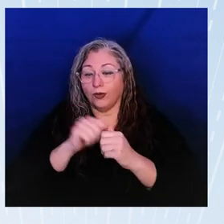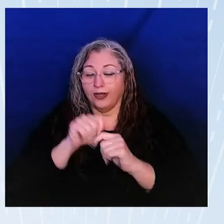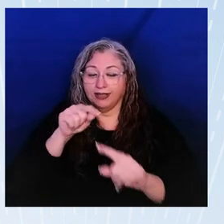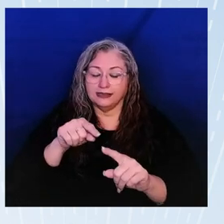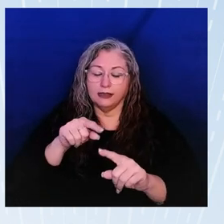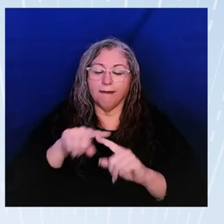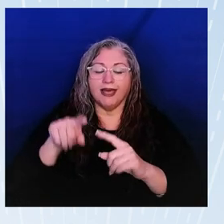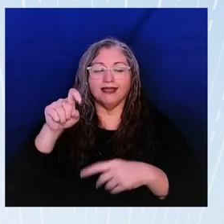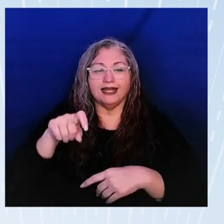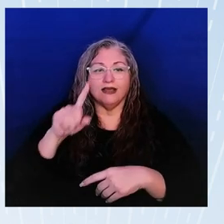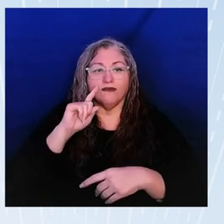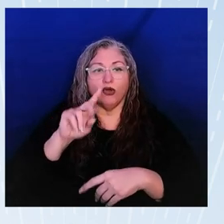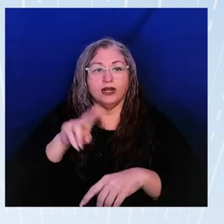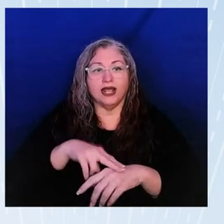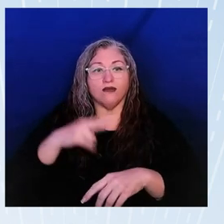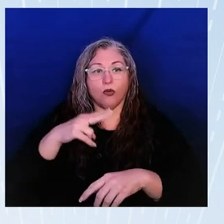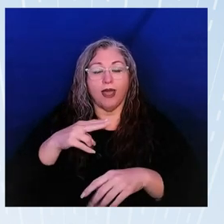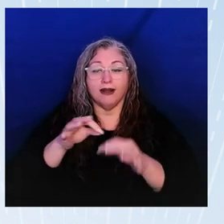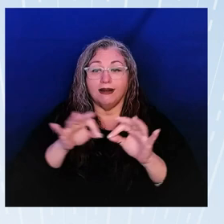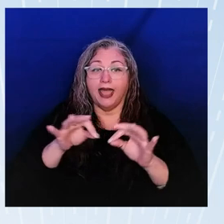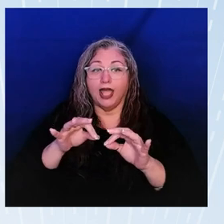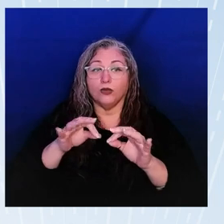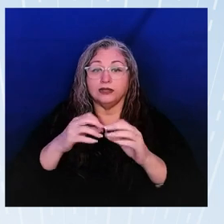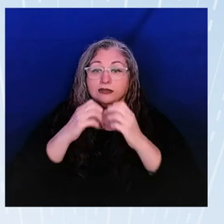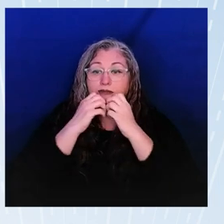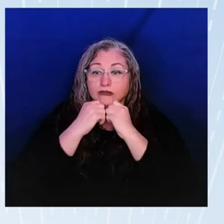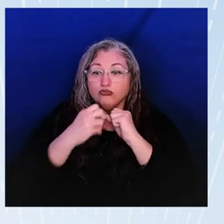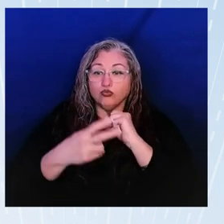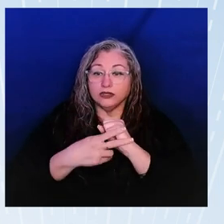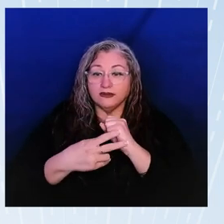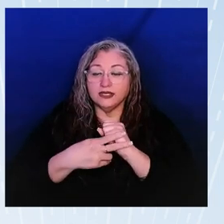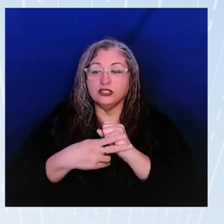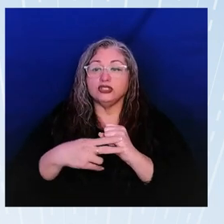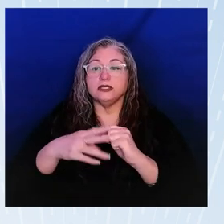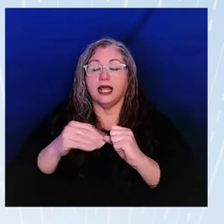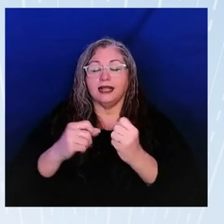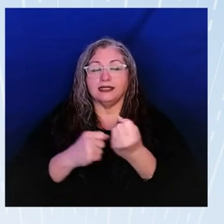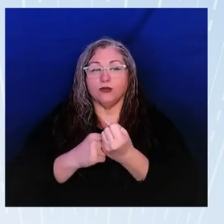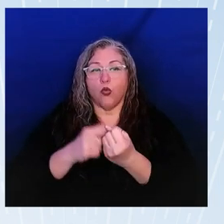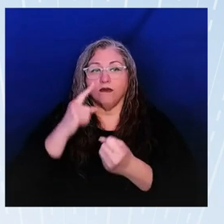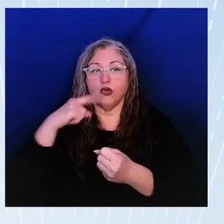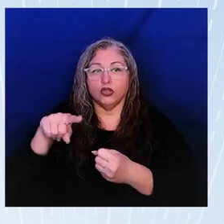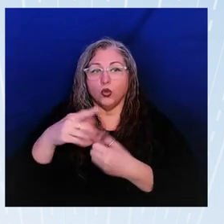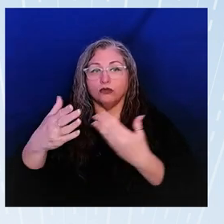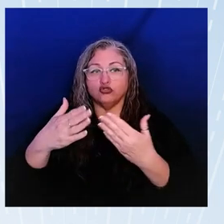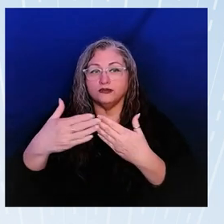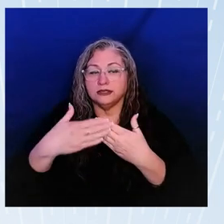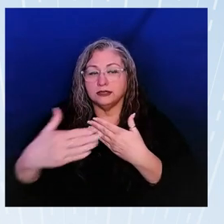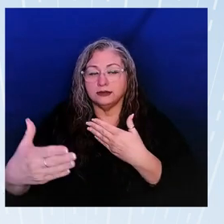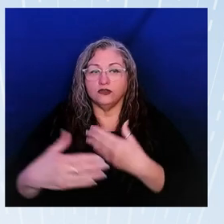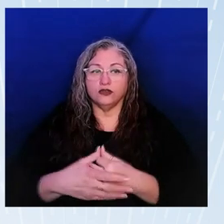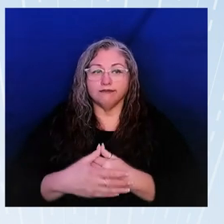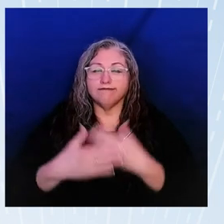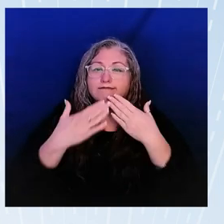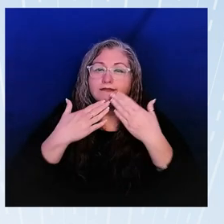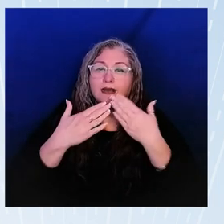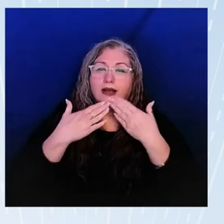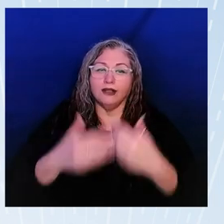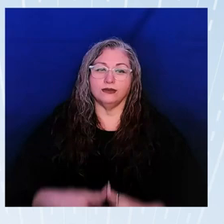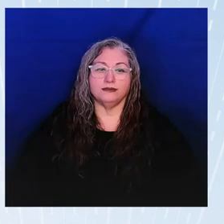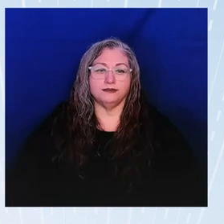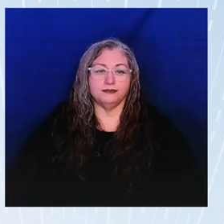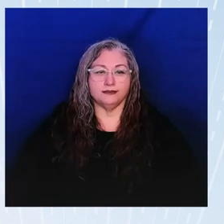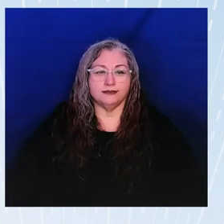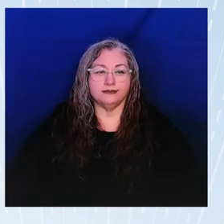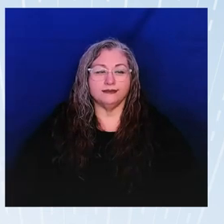for Native Hawaiian language preservation and support for those services moving forward. Mahalo.